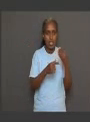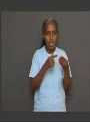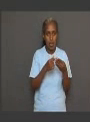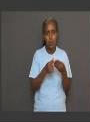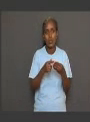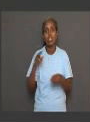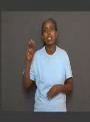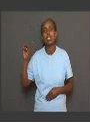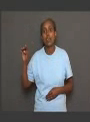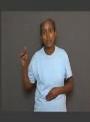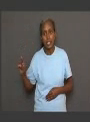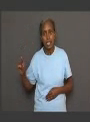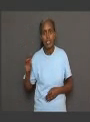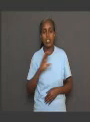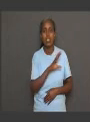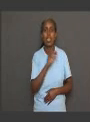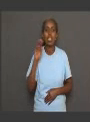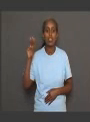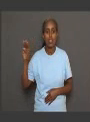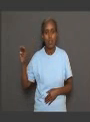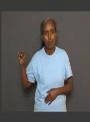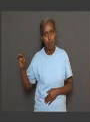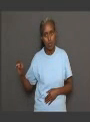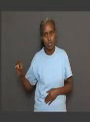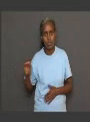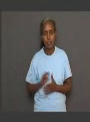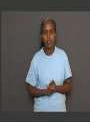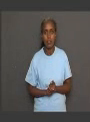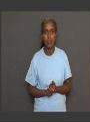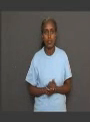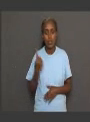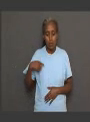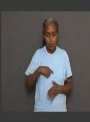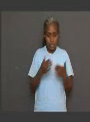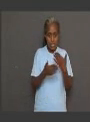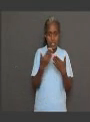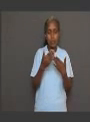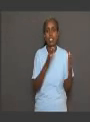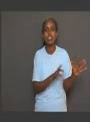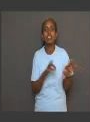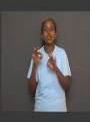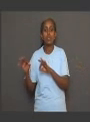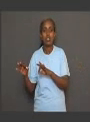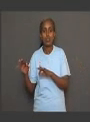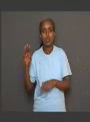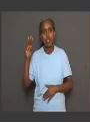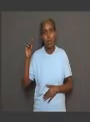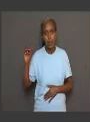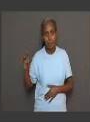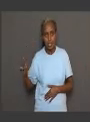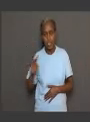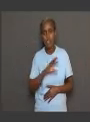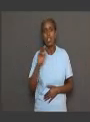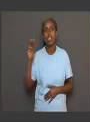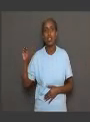the median and mode. We simply substitute median